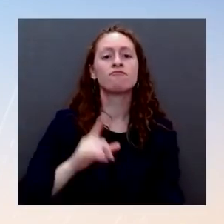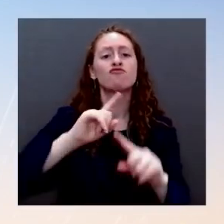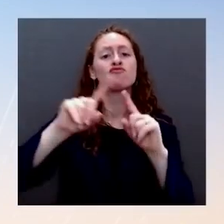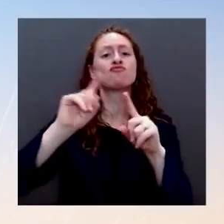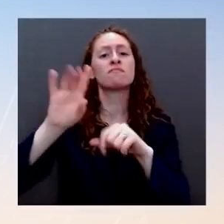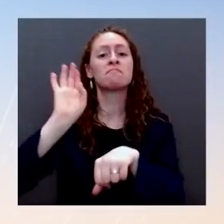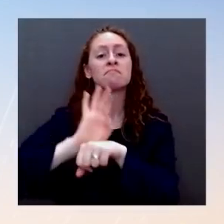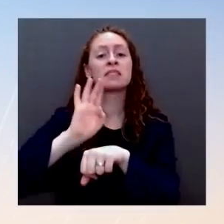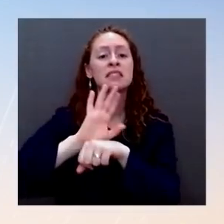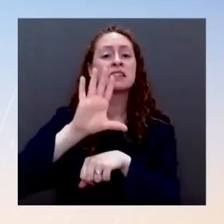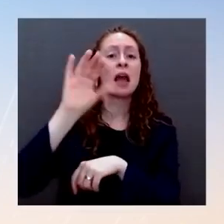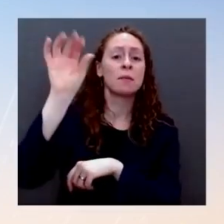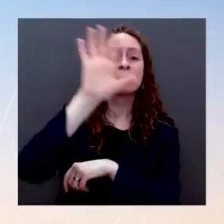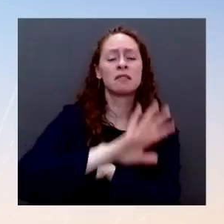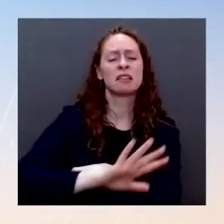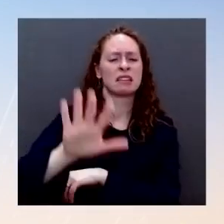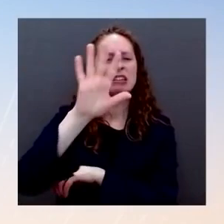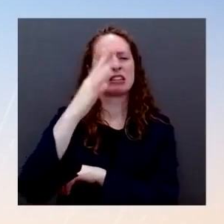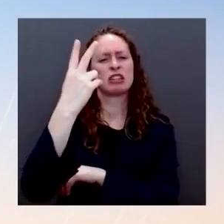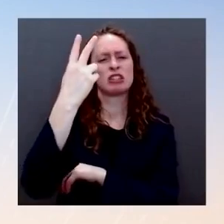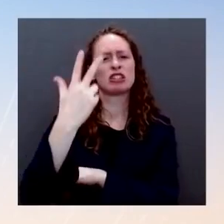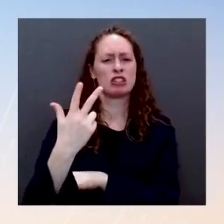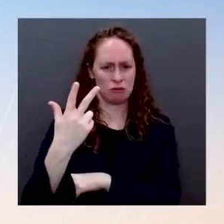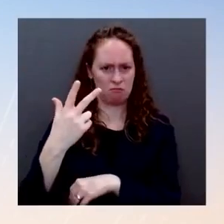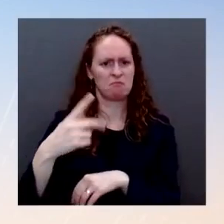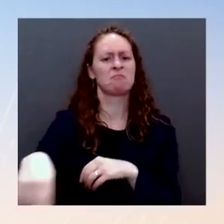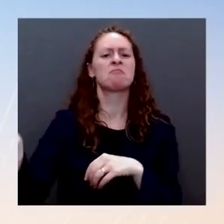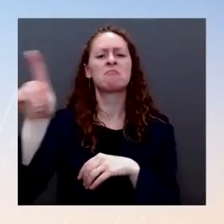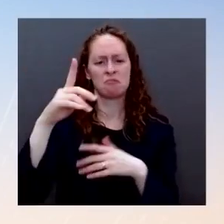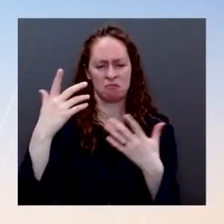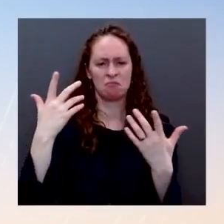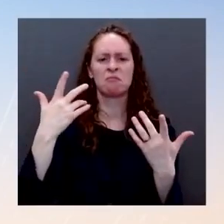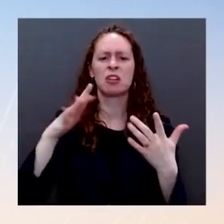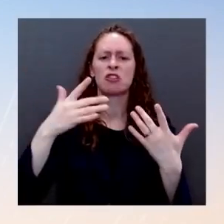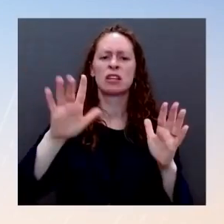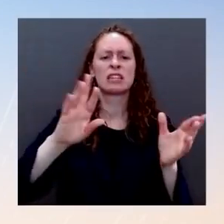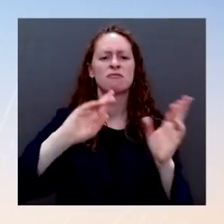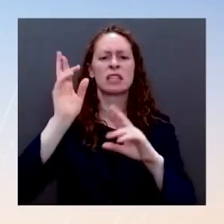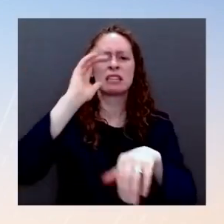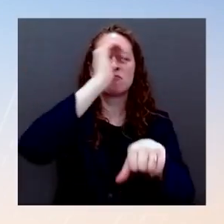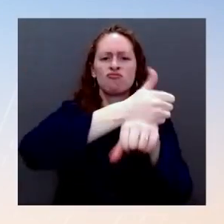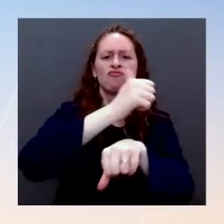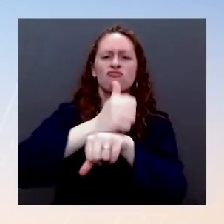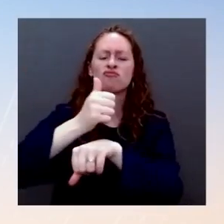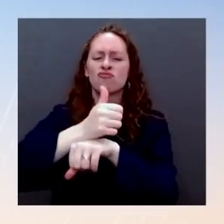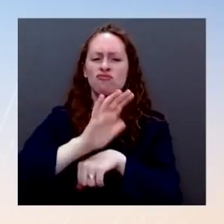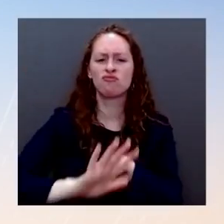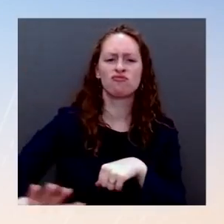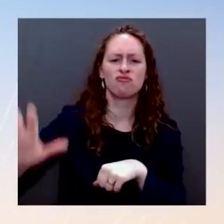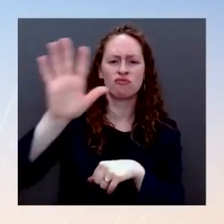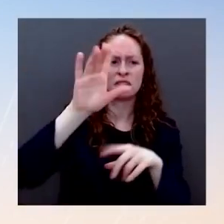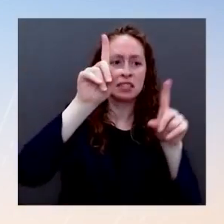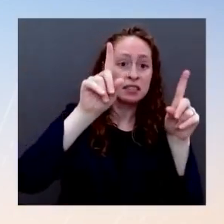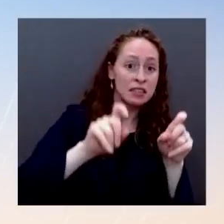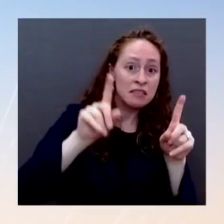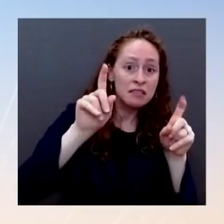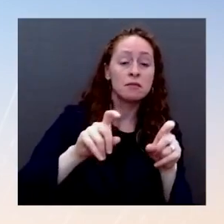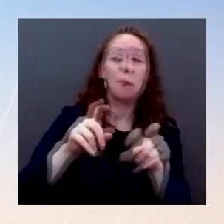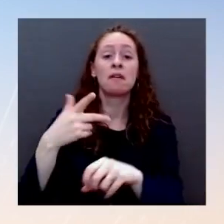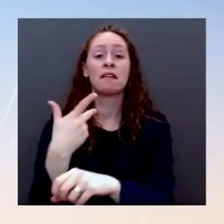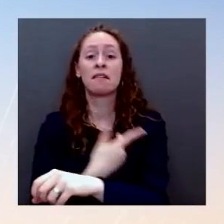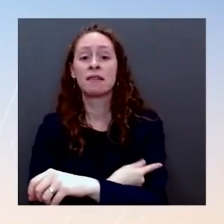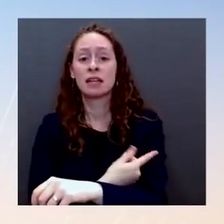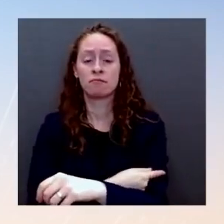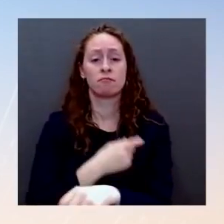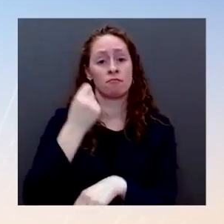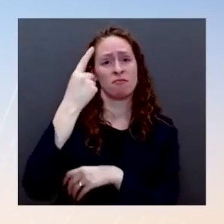implementing it in a different way, and the leadership of these companies is making a decision about what works best for their workforce. Giving that option is something certainly